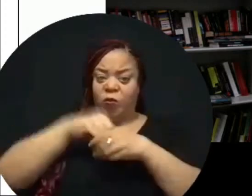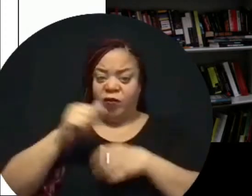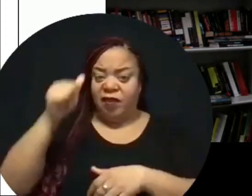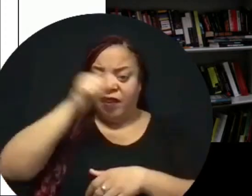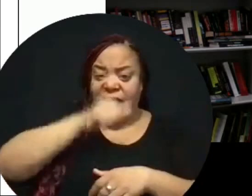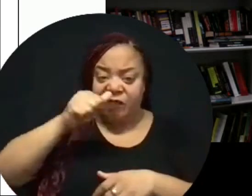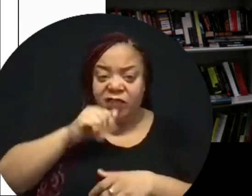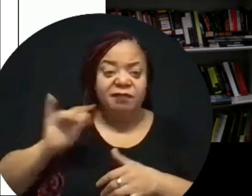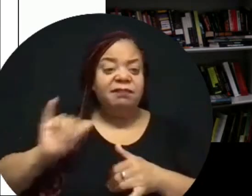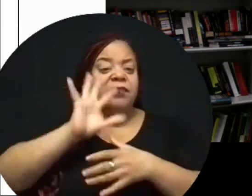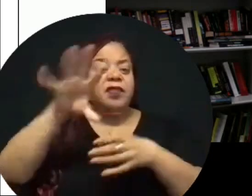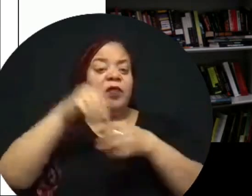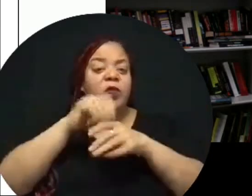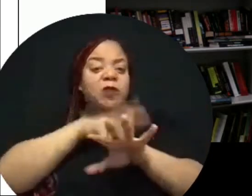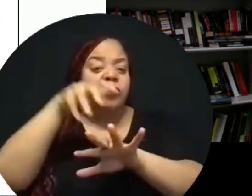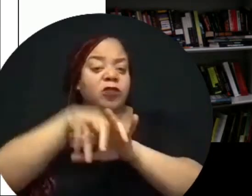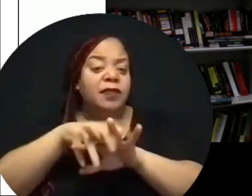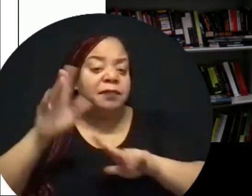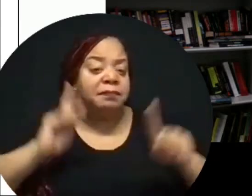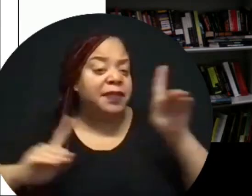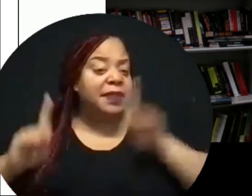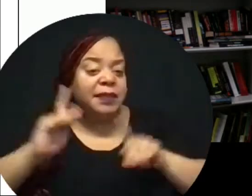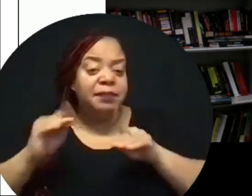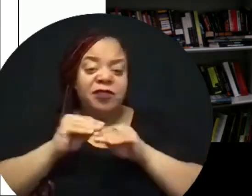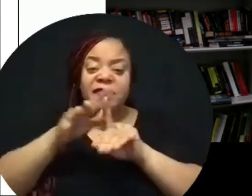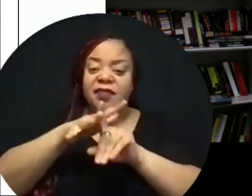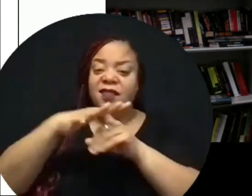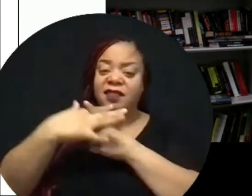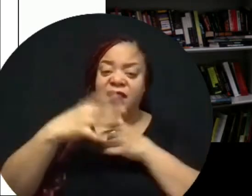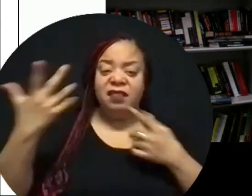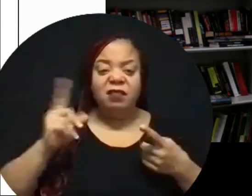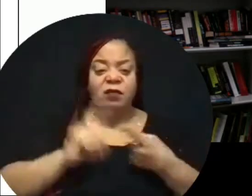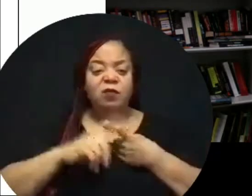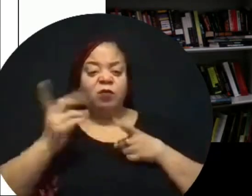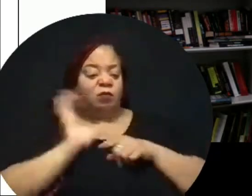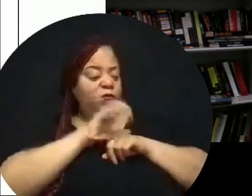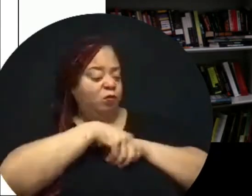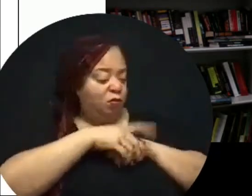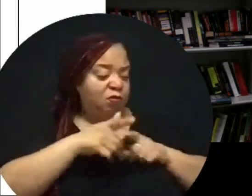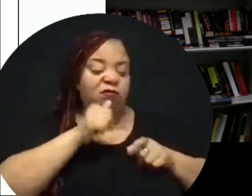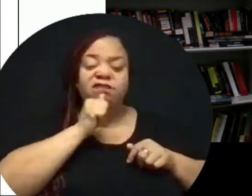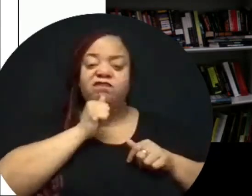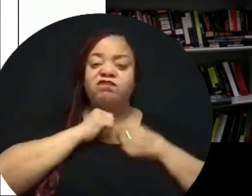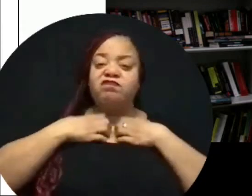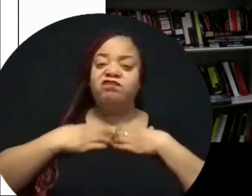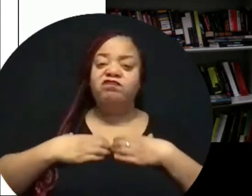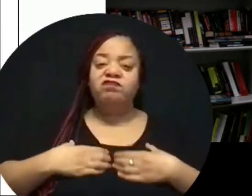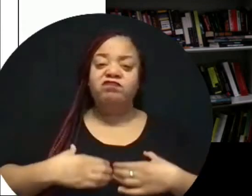forged in hunger. And that often led to this cycle of